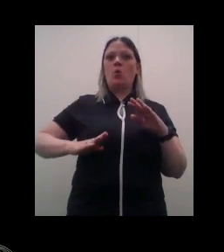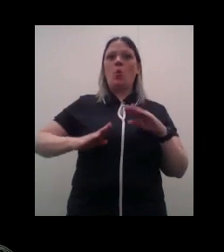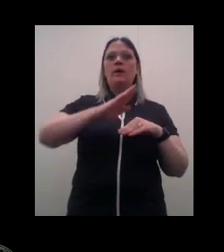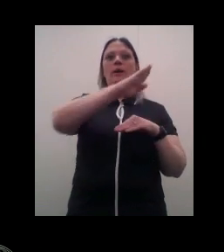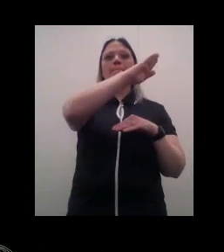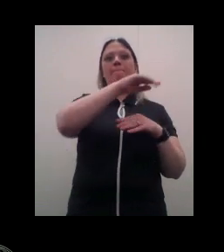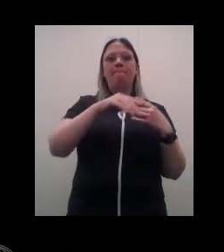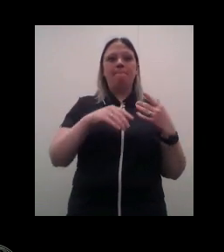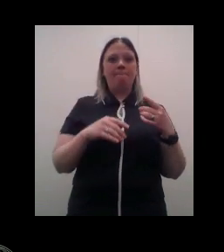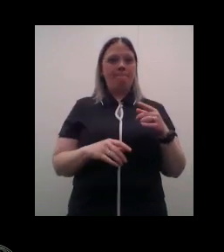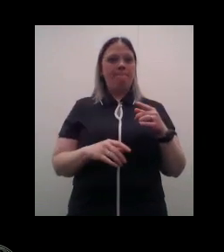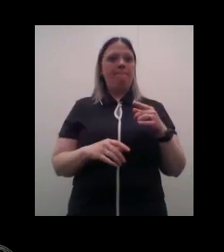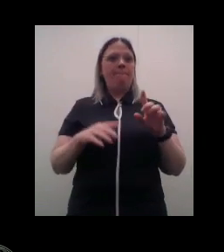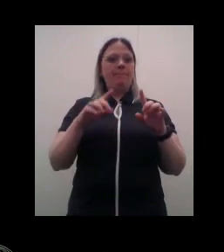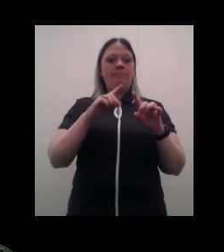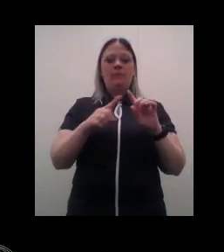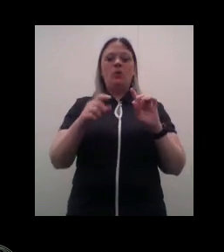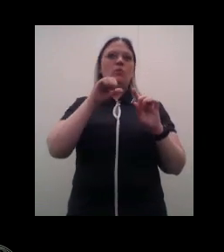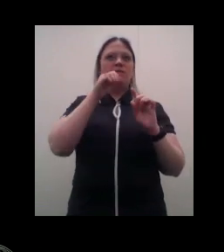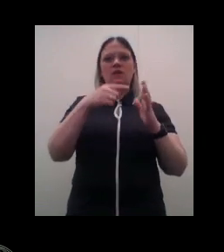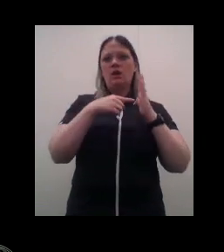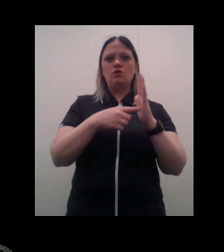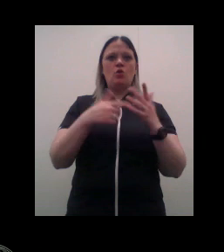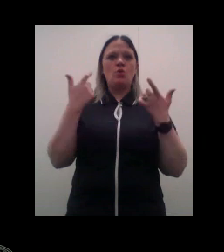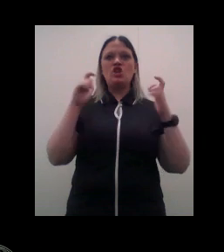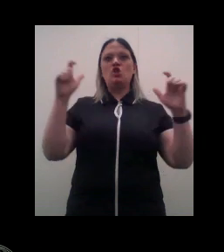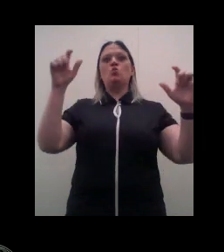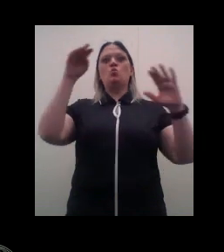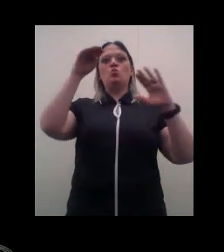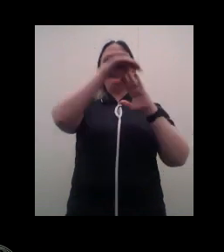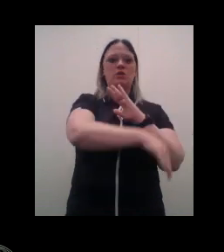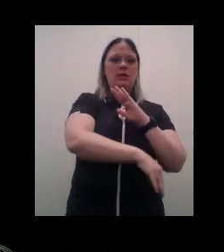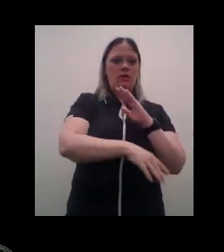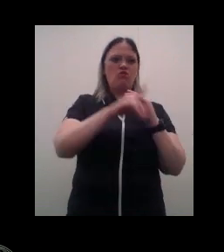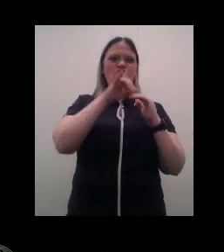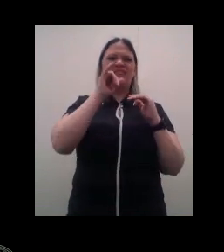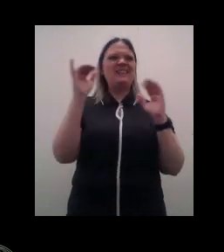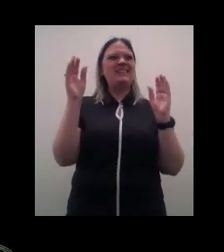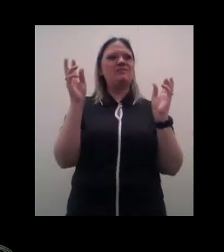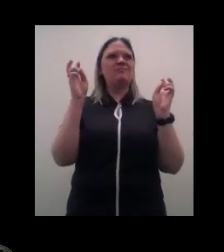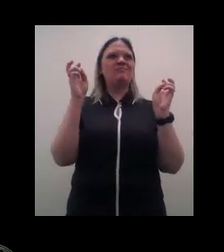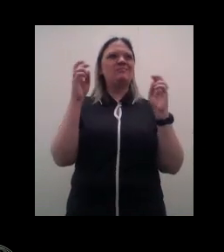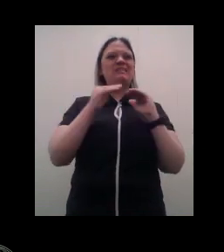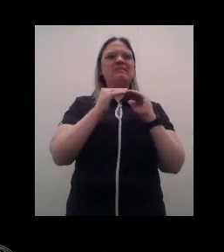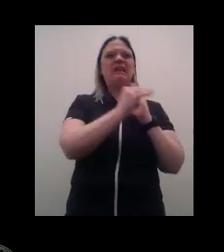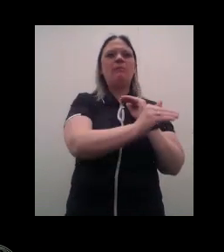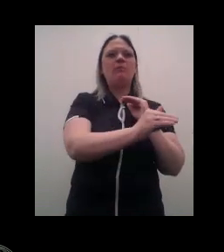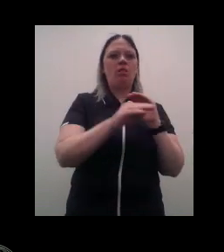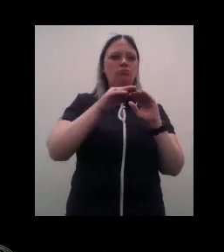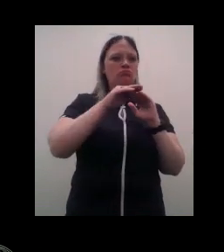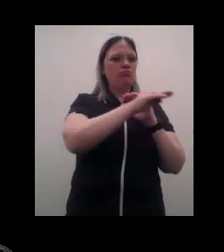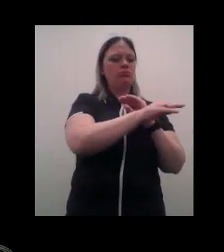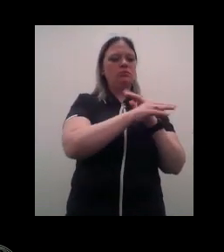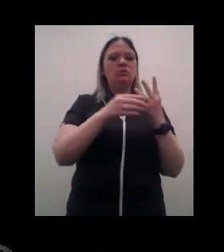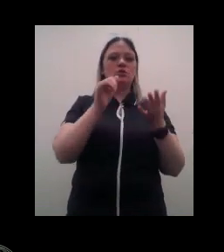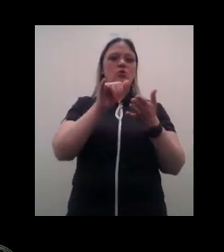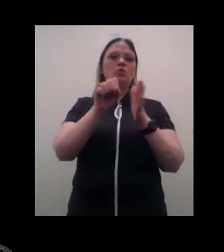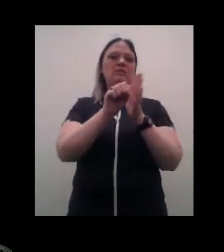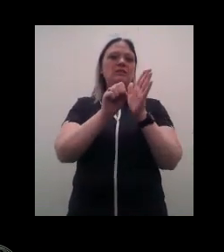but we haven't really shown a big downward trend yet. We just sort of kept stable. So the state is just, I think, looking for a little bit more